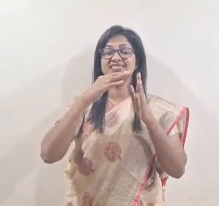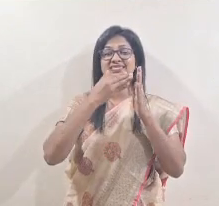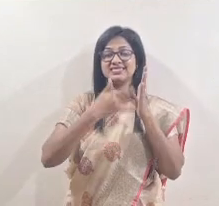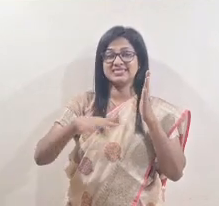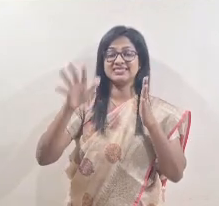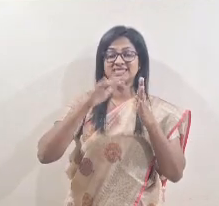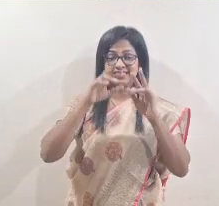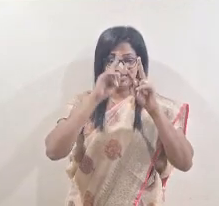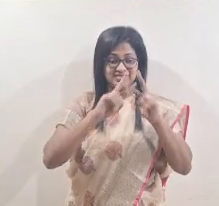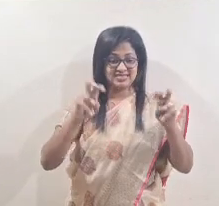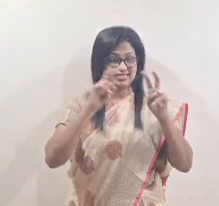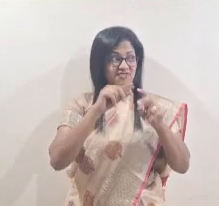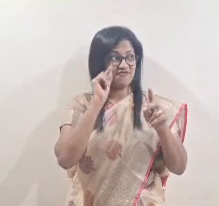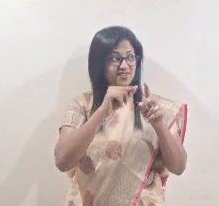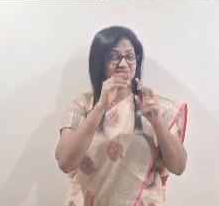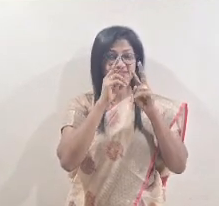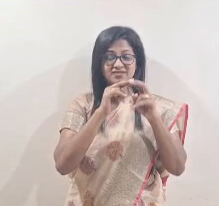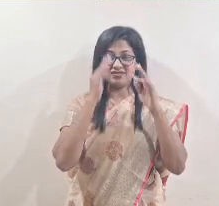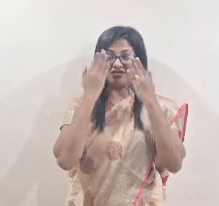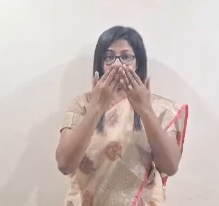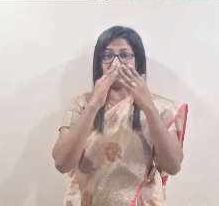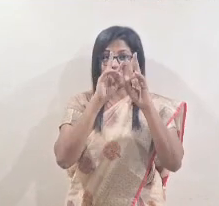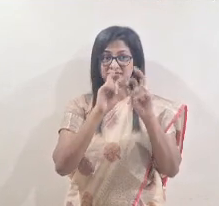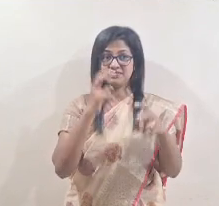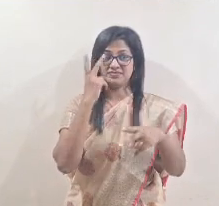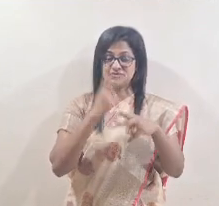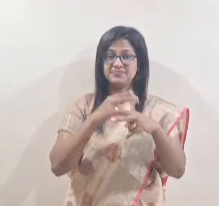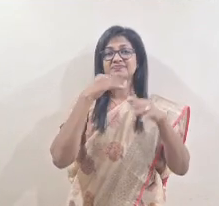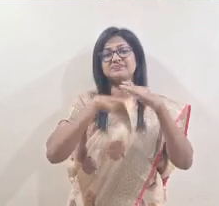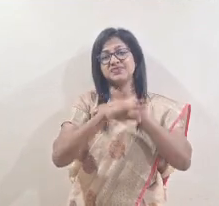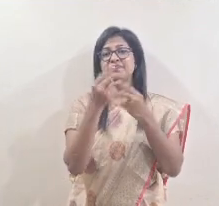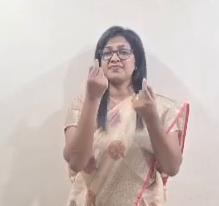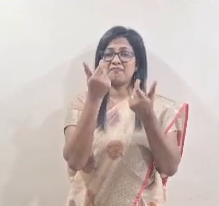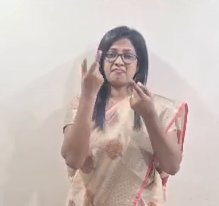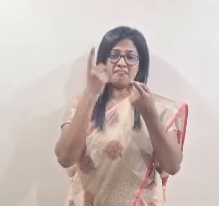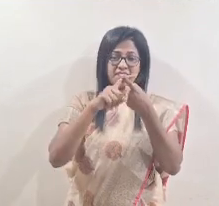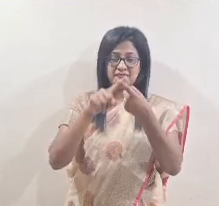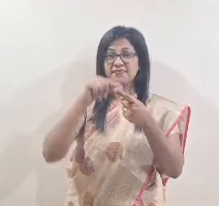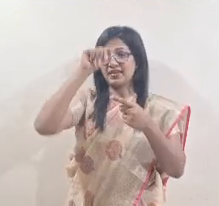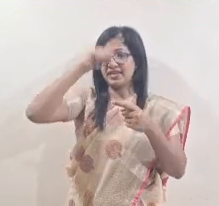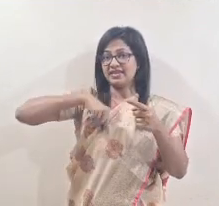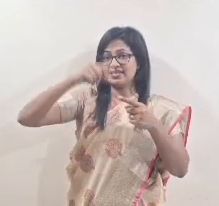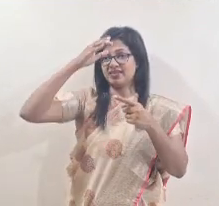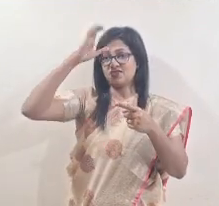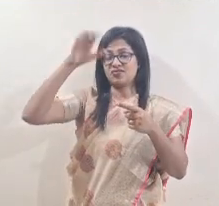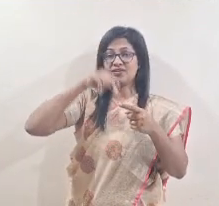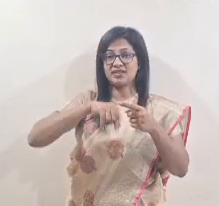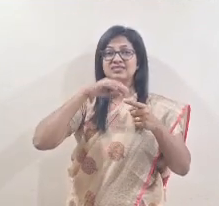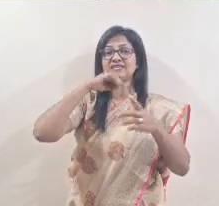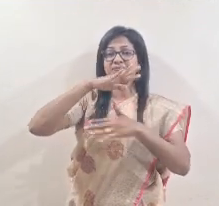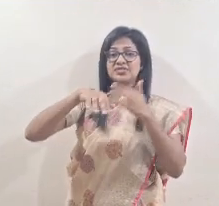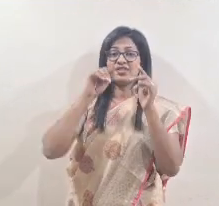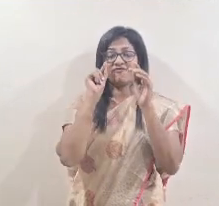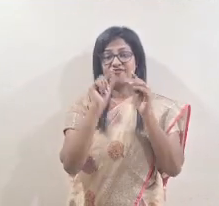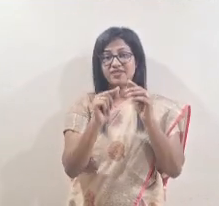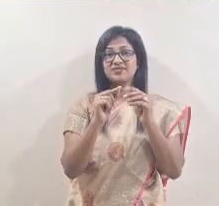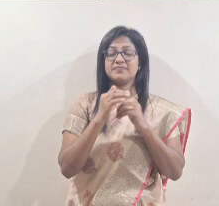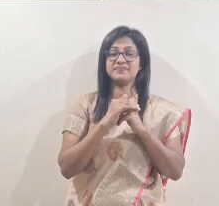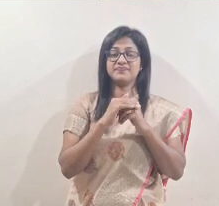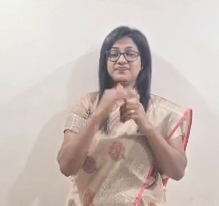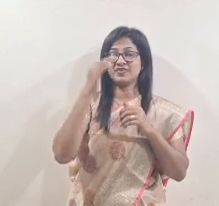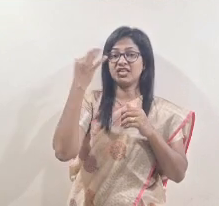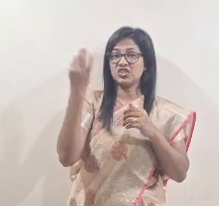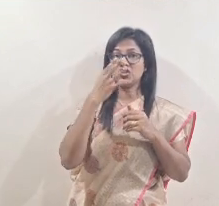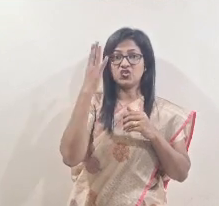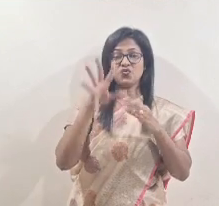being considered in this study, there might be uncertainties because in the Indian context, we are not having the emission factor. The